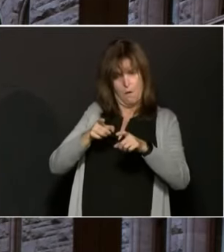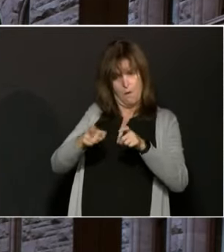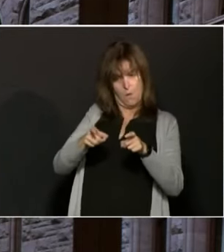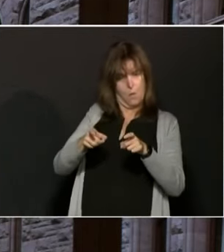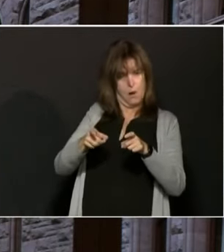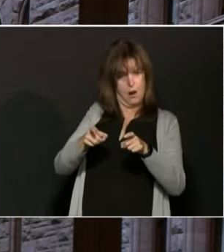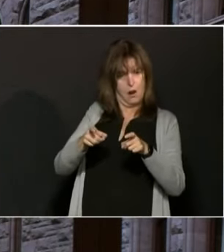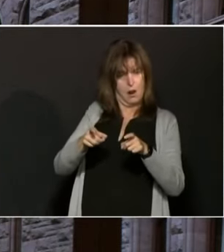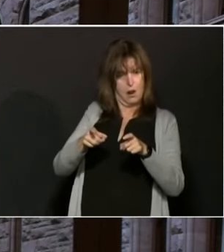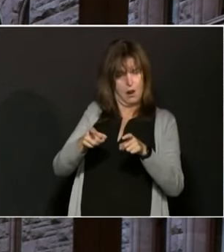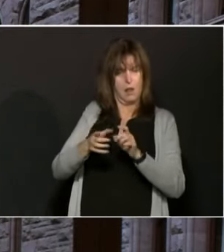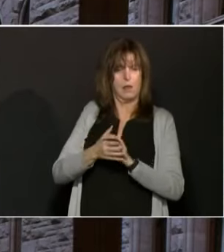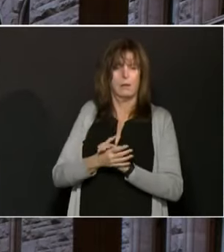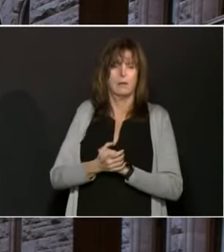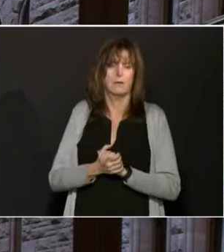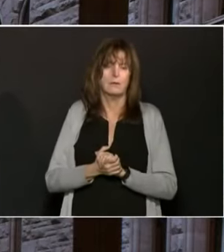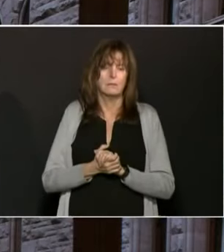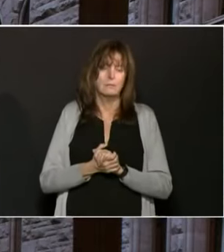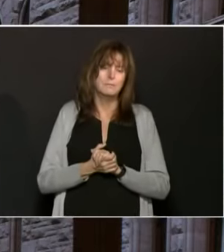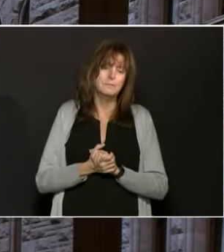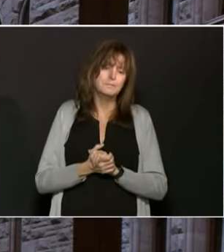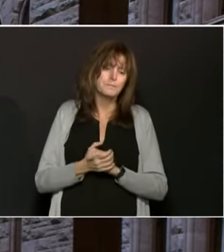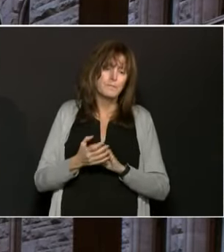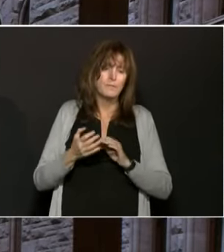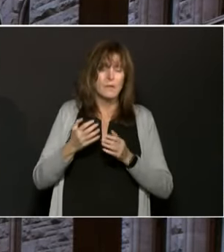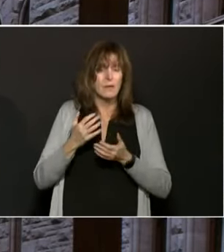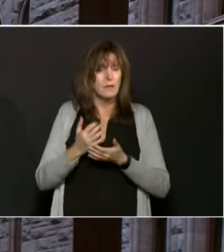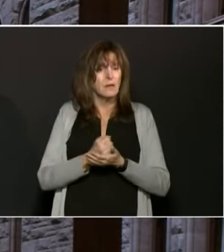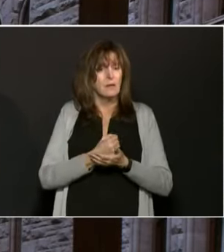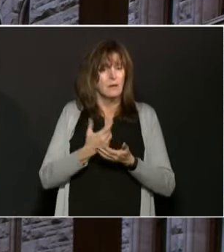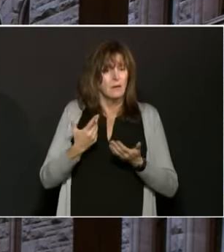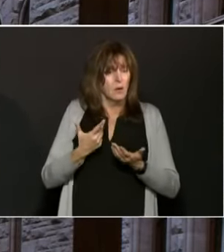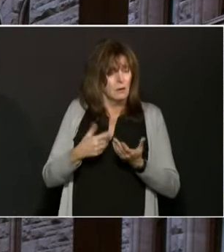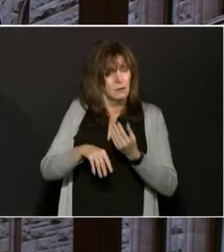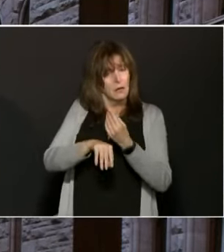those virtual holiday celebrations, whether it's Hanukkah or